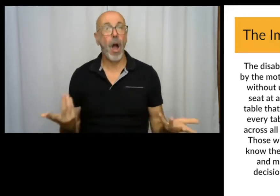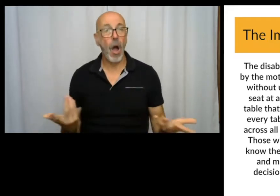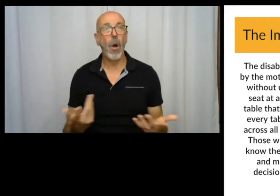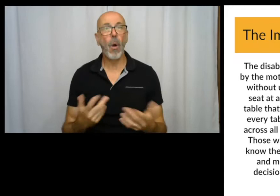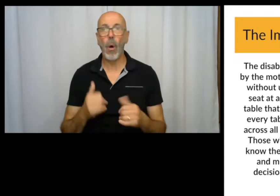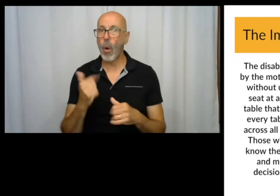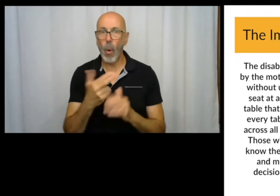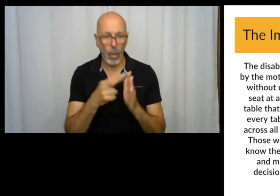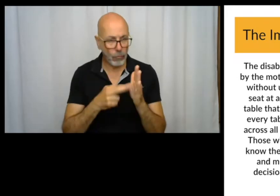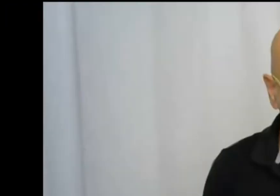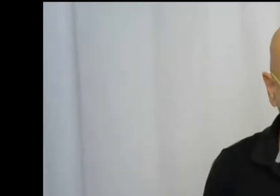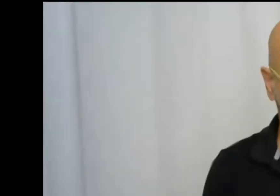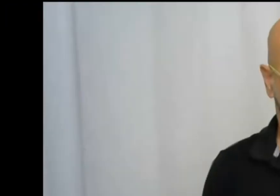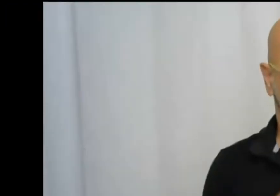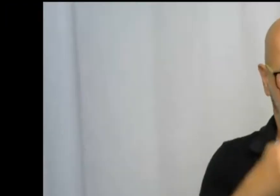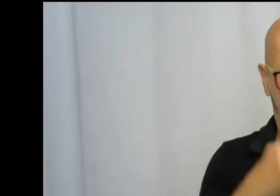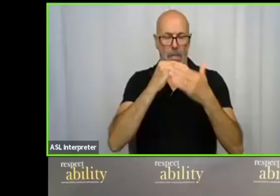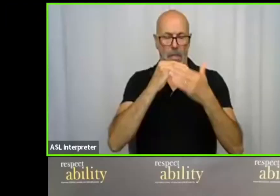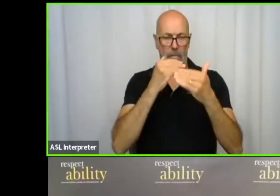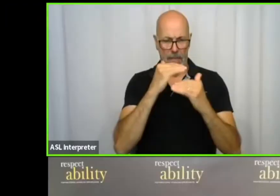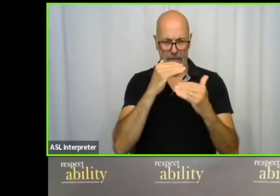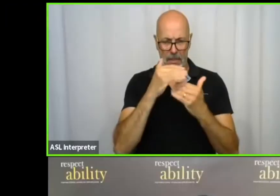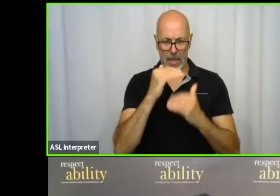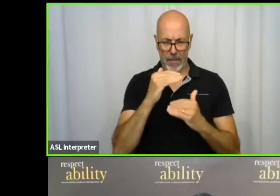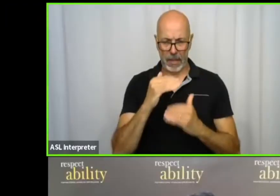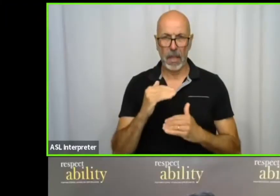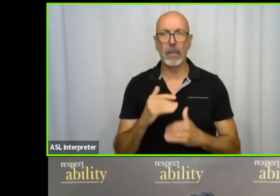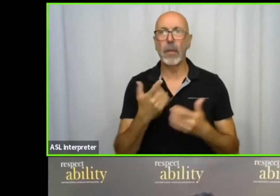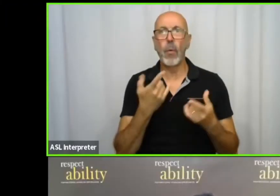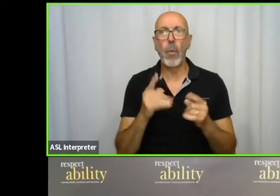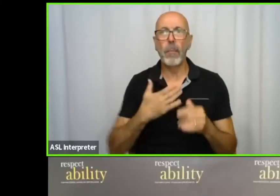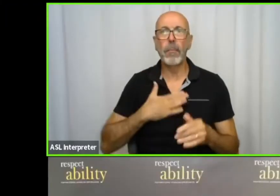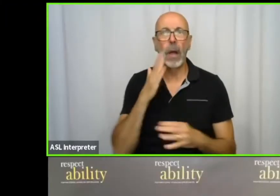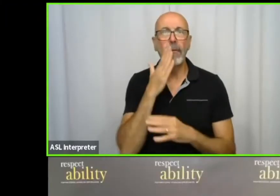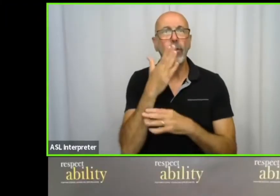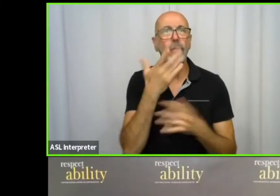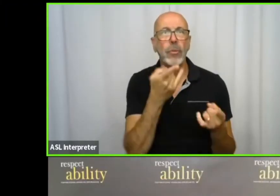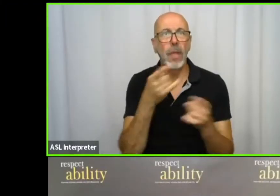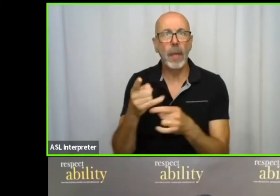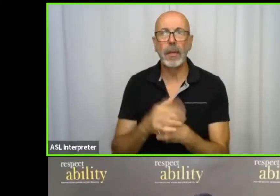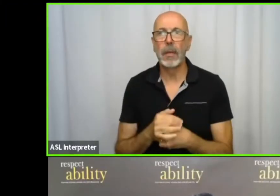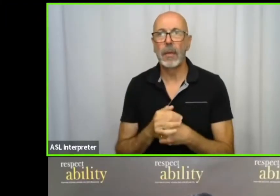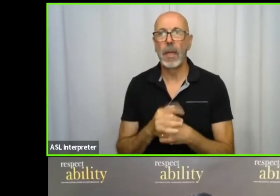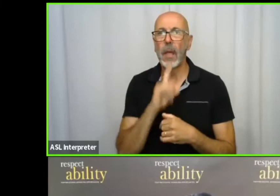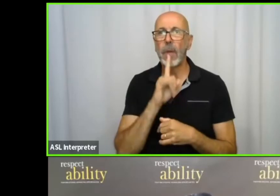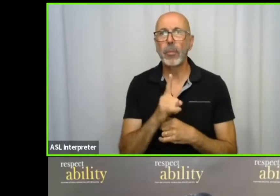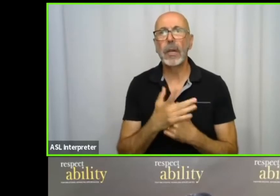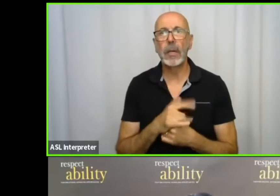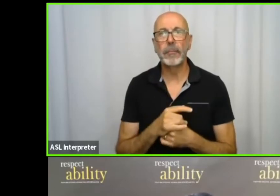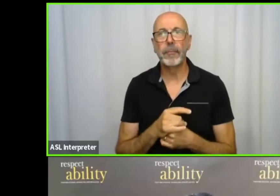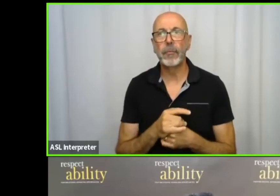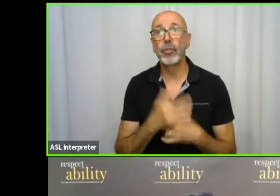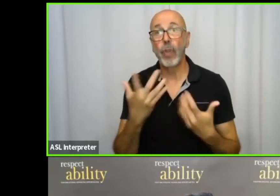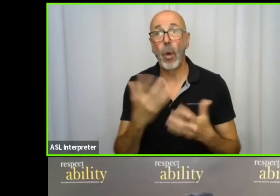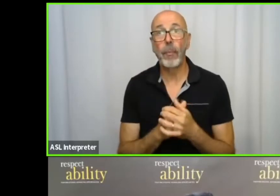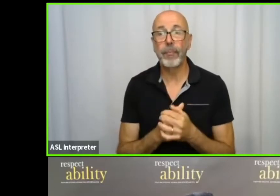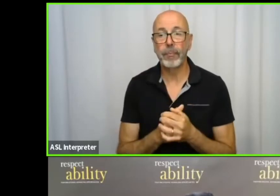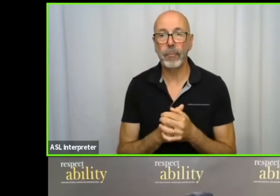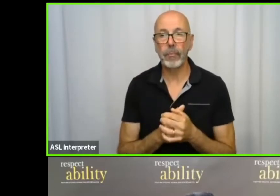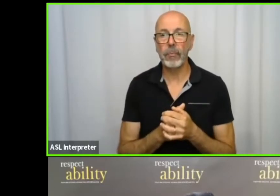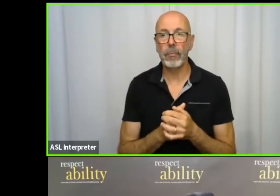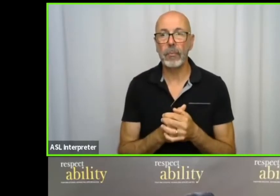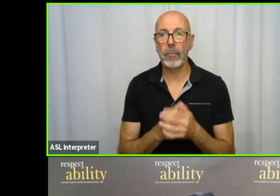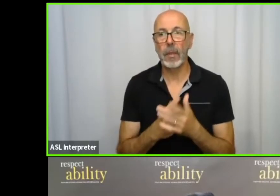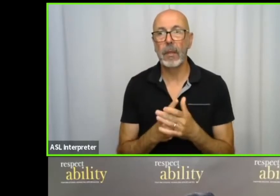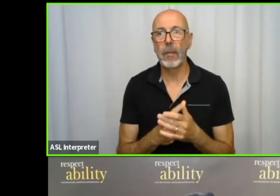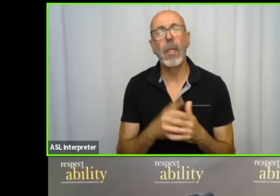these rules that limited me on what my future would be like and what it could be like. So a short overview kind